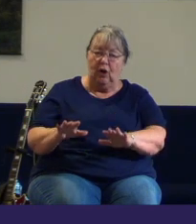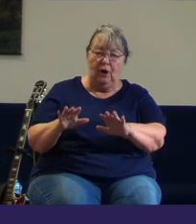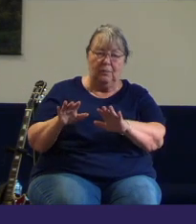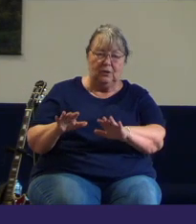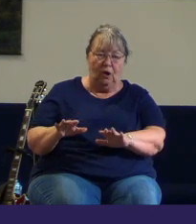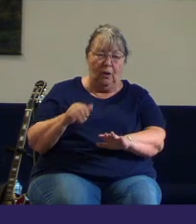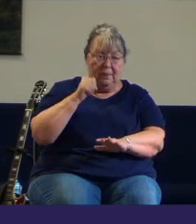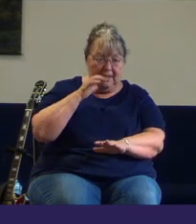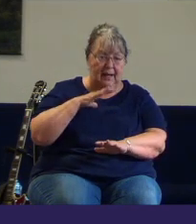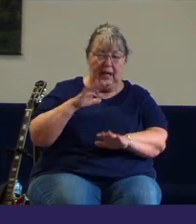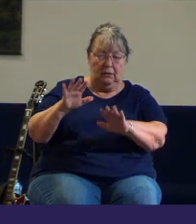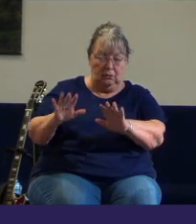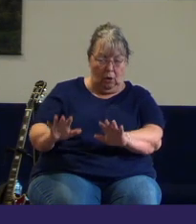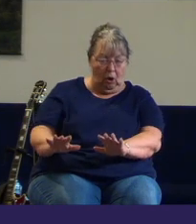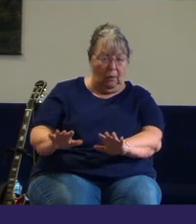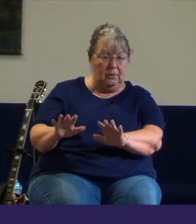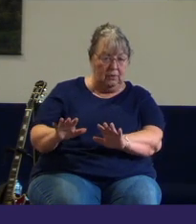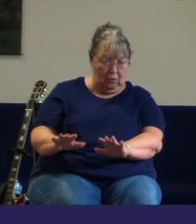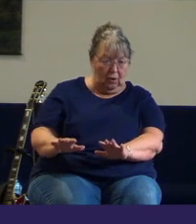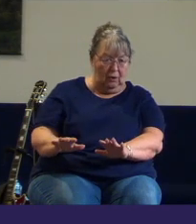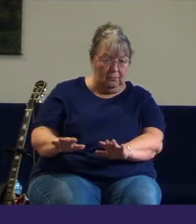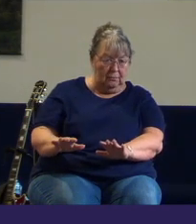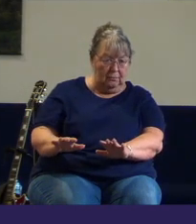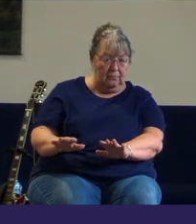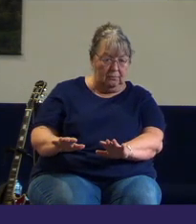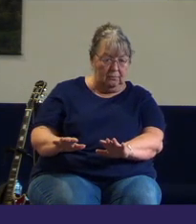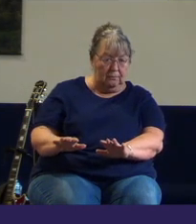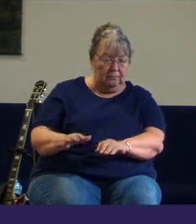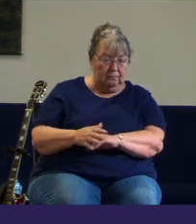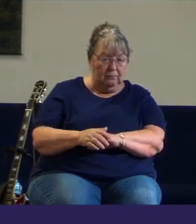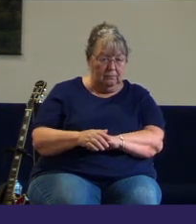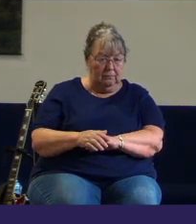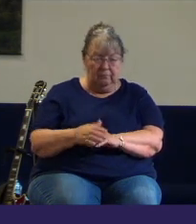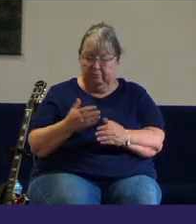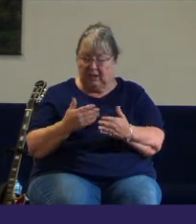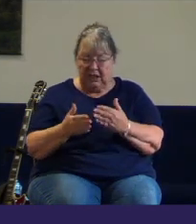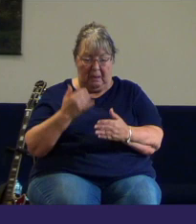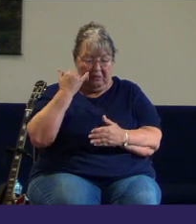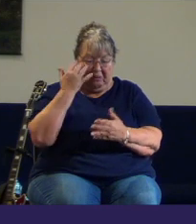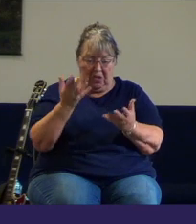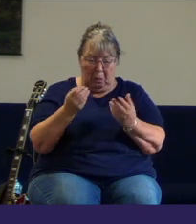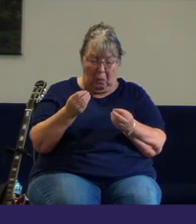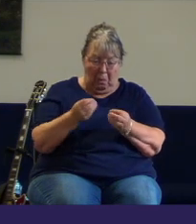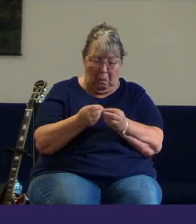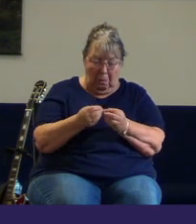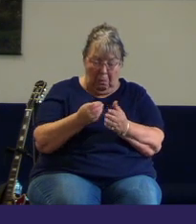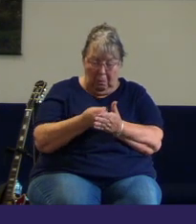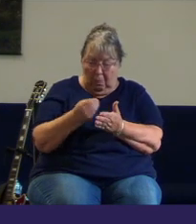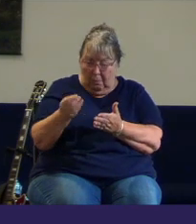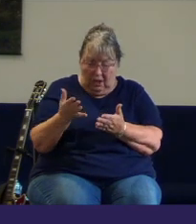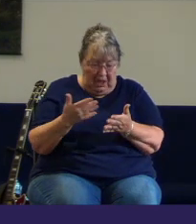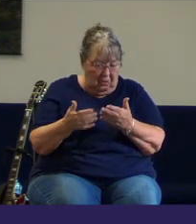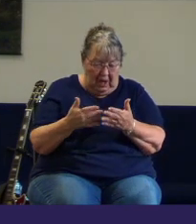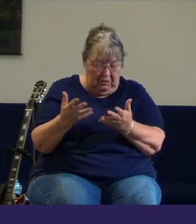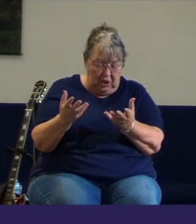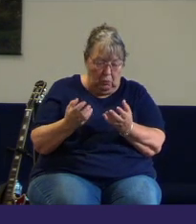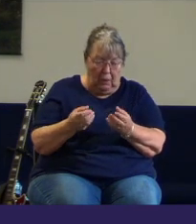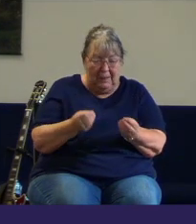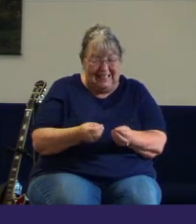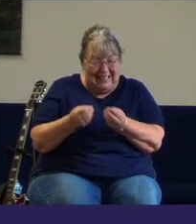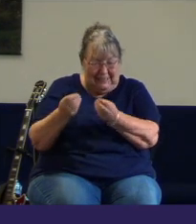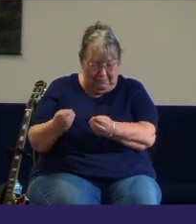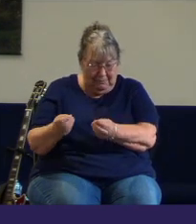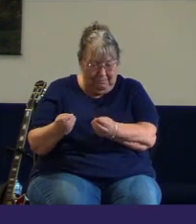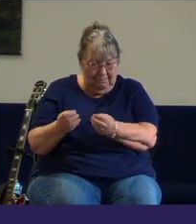this woman. And gives her what she wants, whether it was more money or whatever it was. I don't remember what it was, but she gave her what